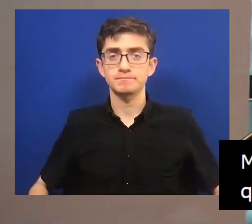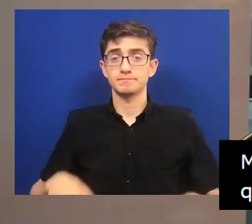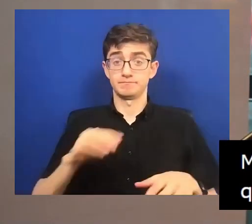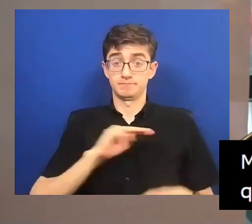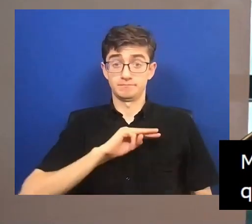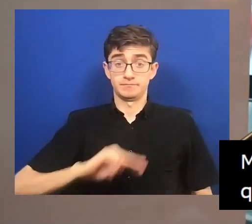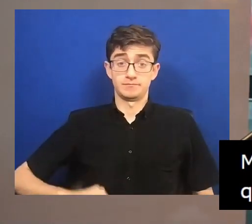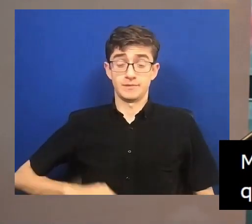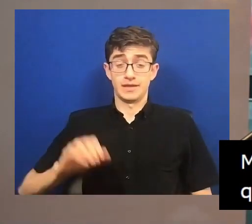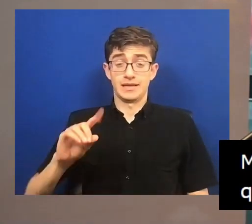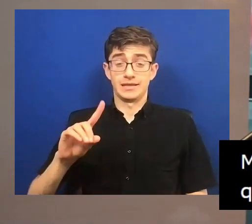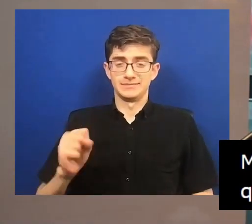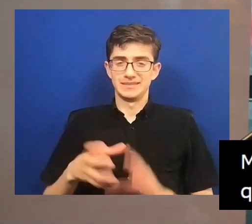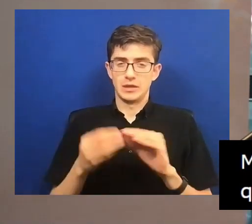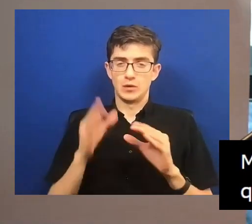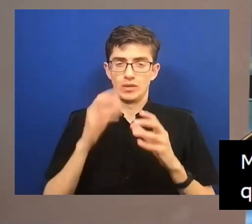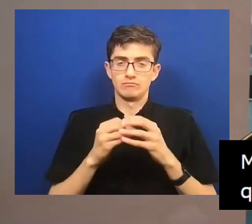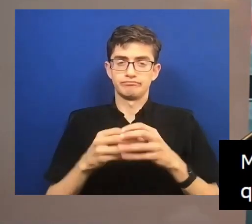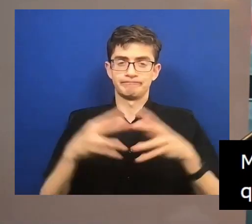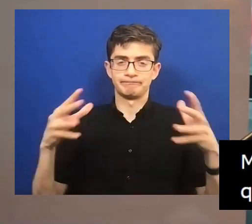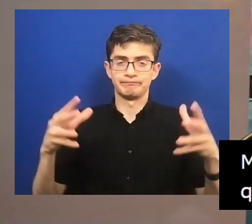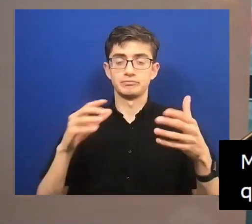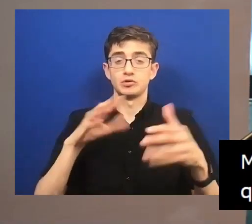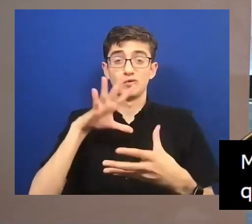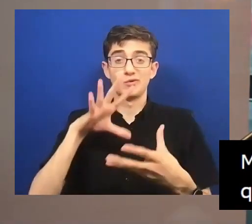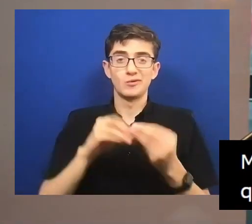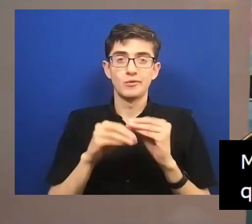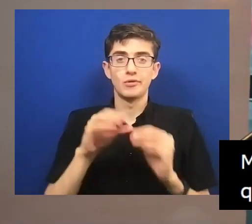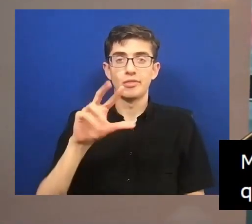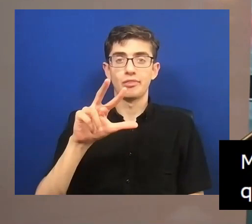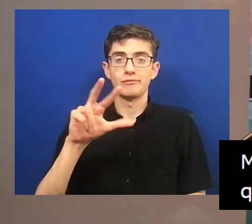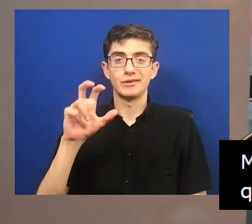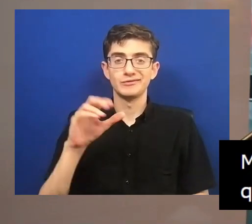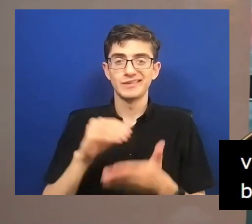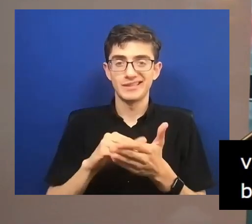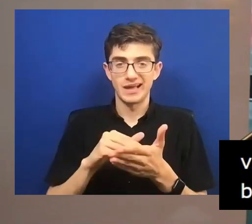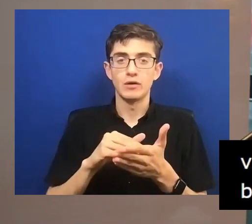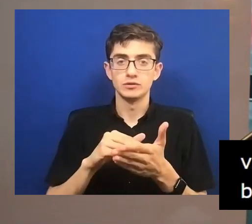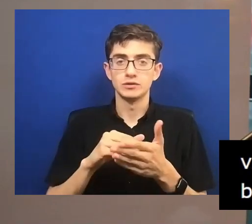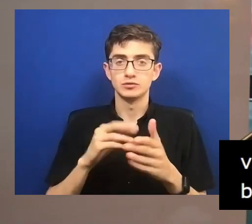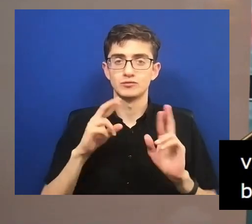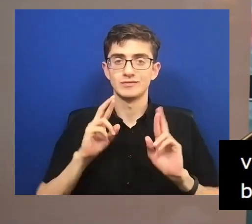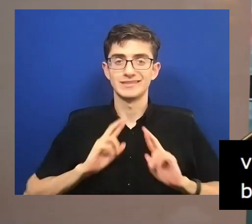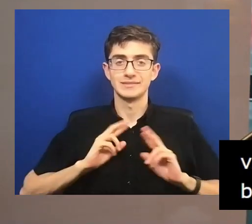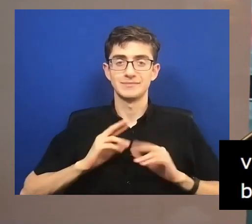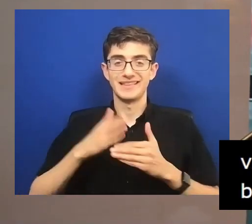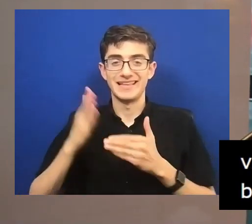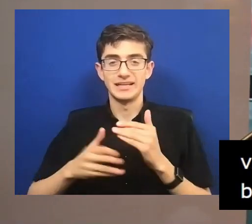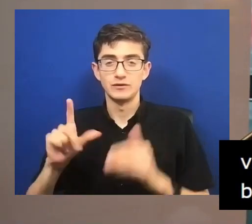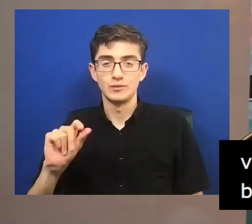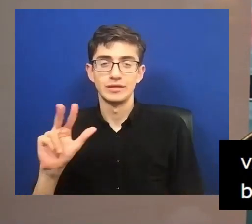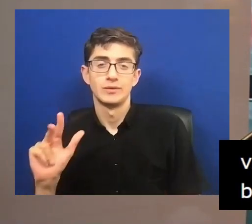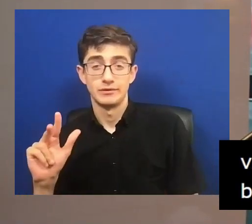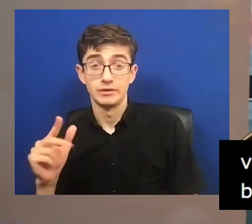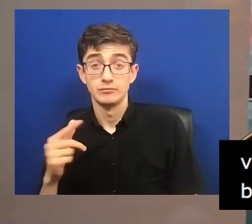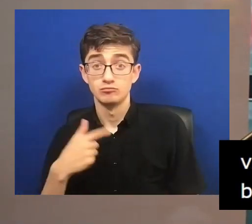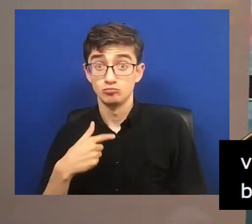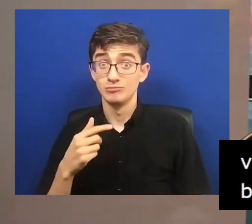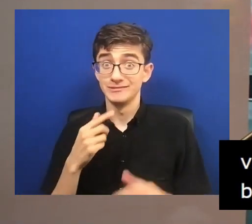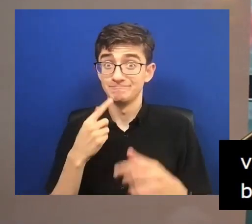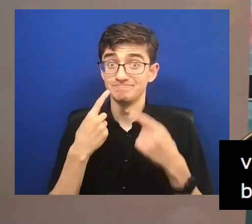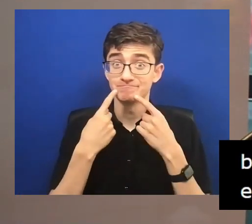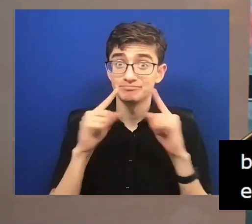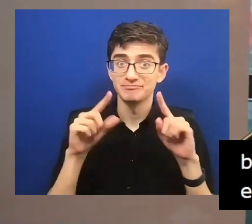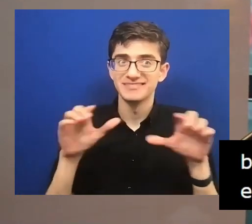300,000 residents by the end of 2023. We surpassed that goal this March, 9 months ahead of schedule.